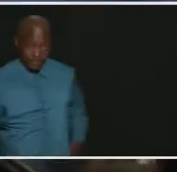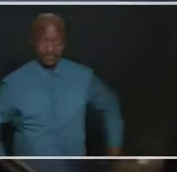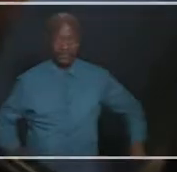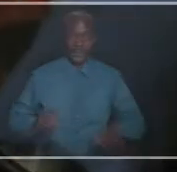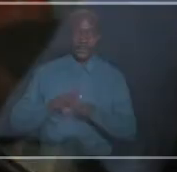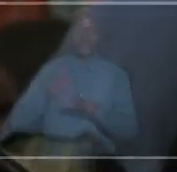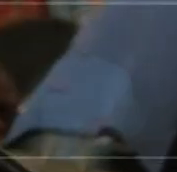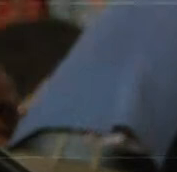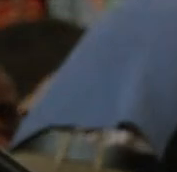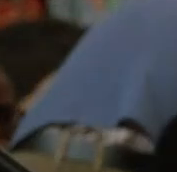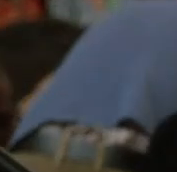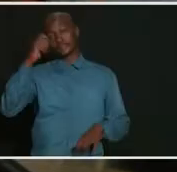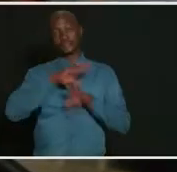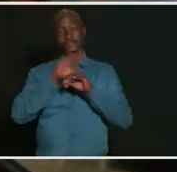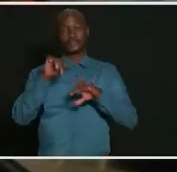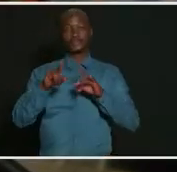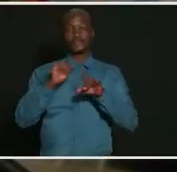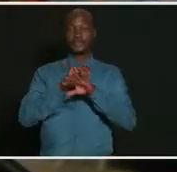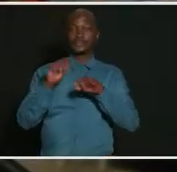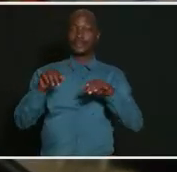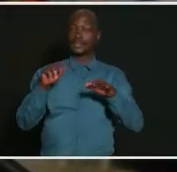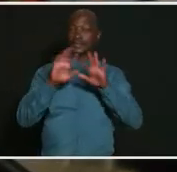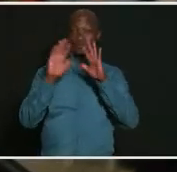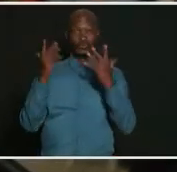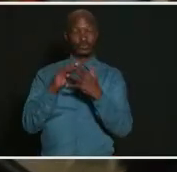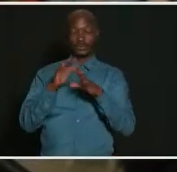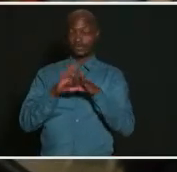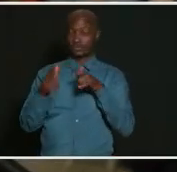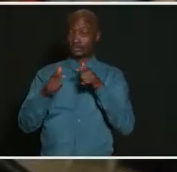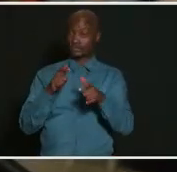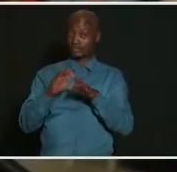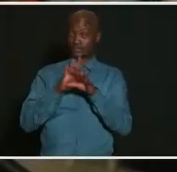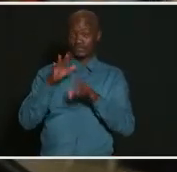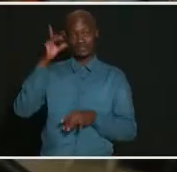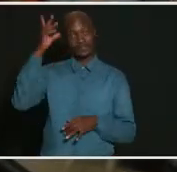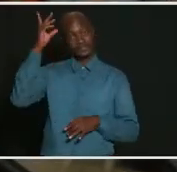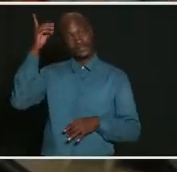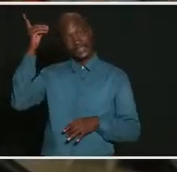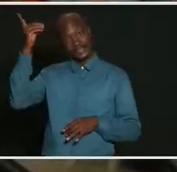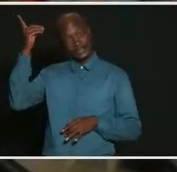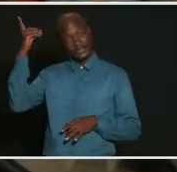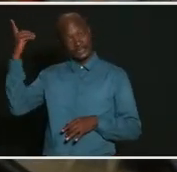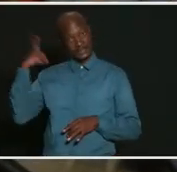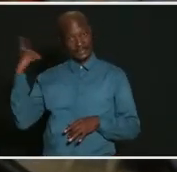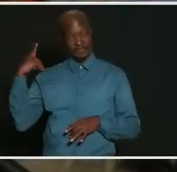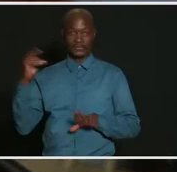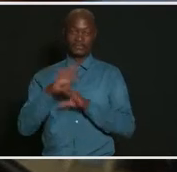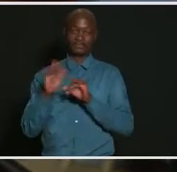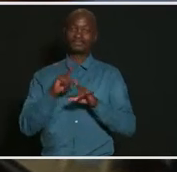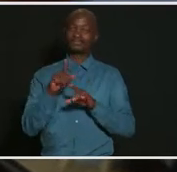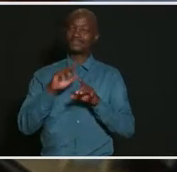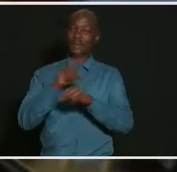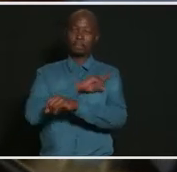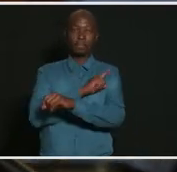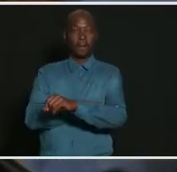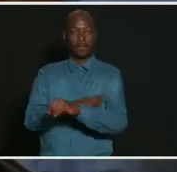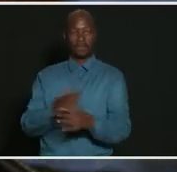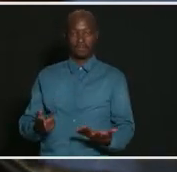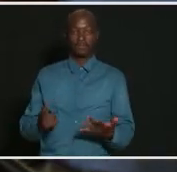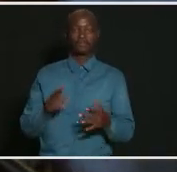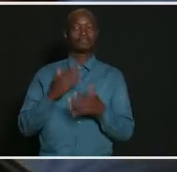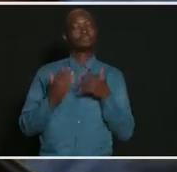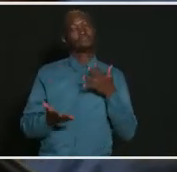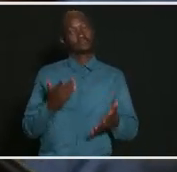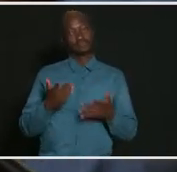Satan and that some of the institutions are governed by Satan and also the turning off of power right now maybe an